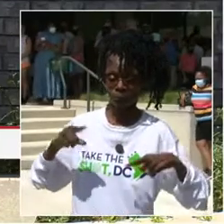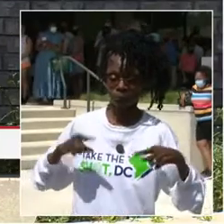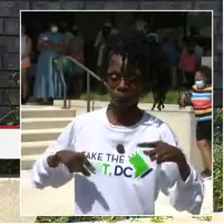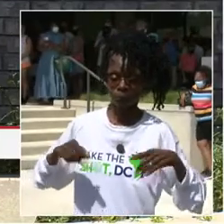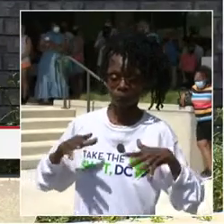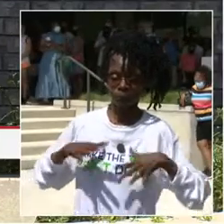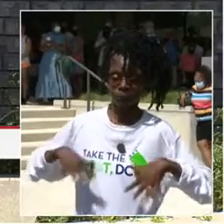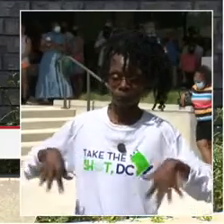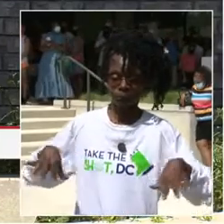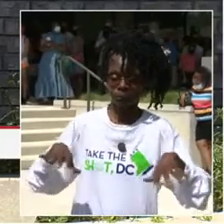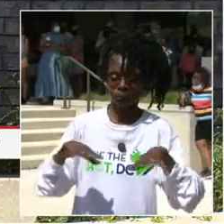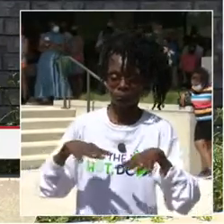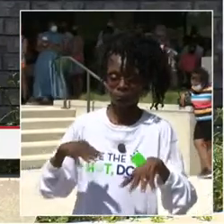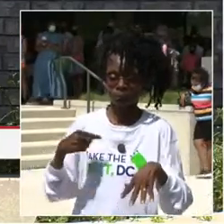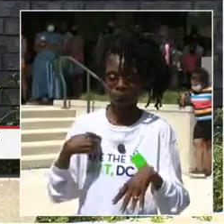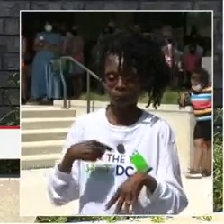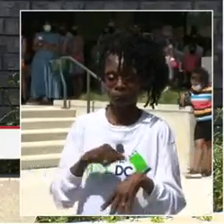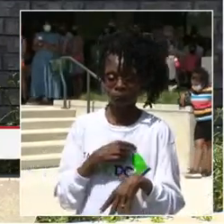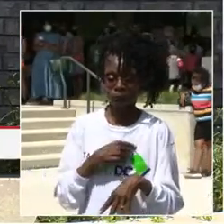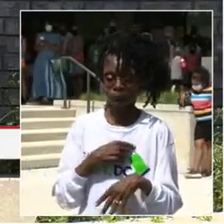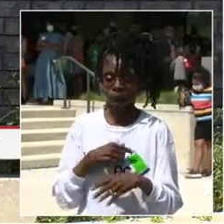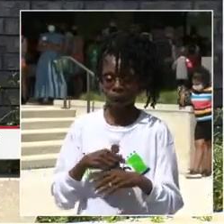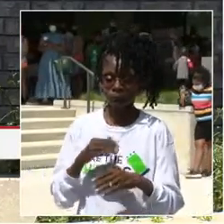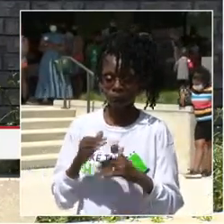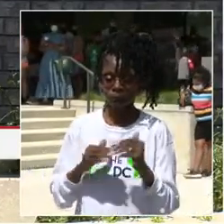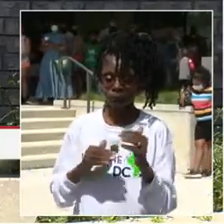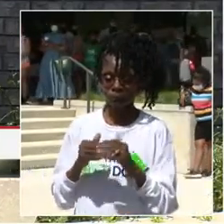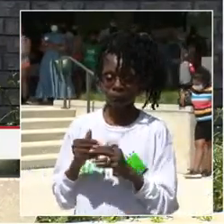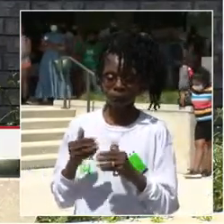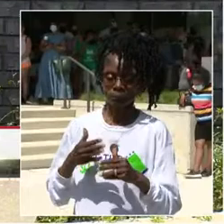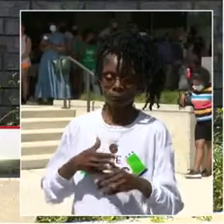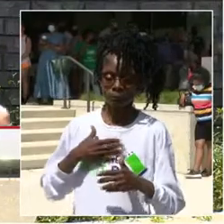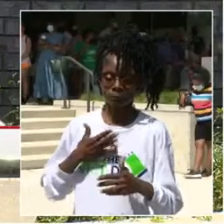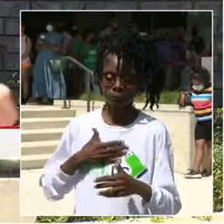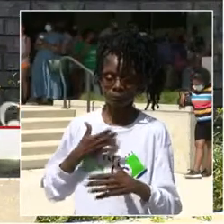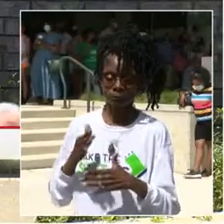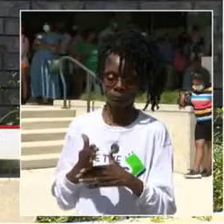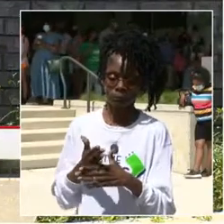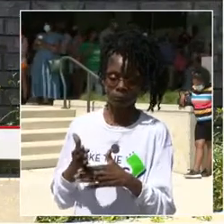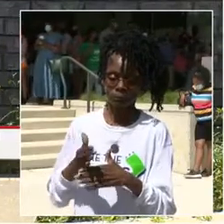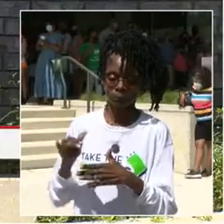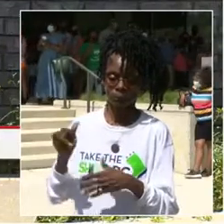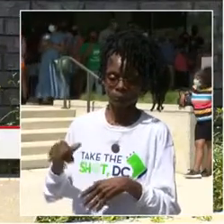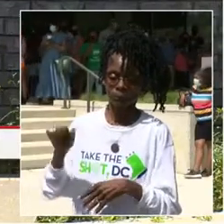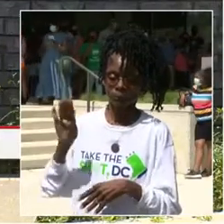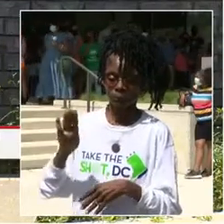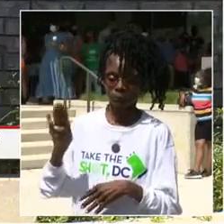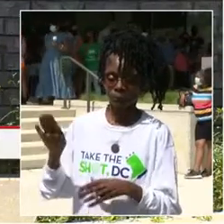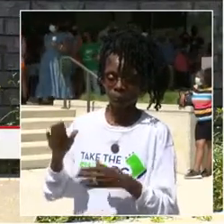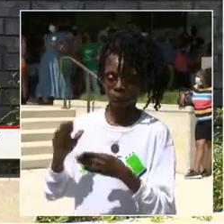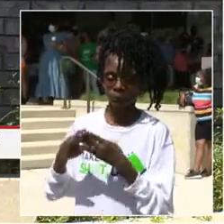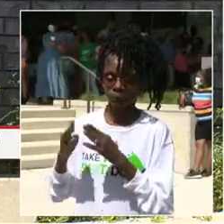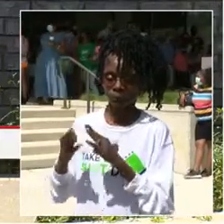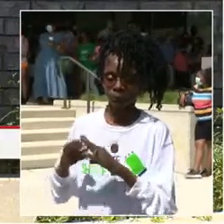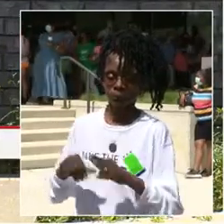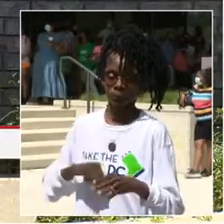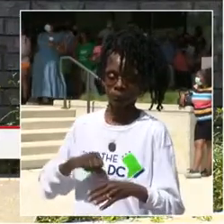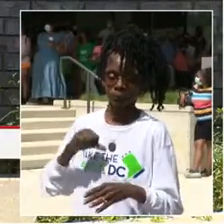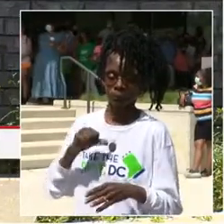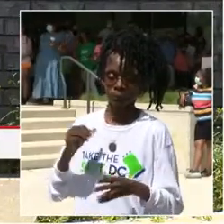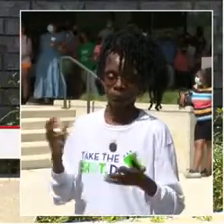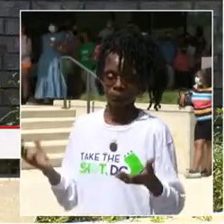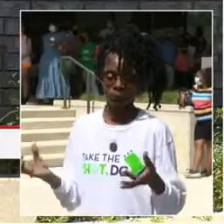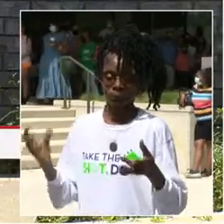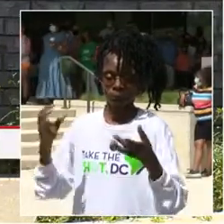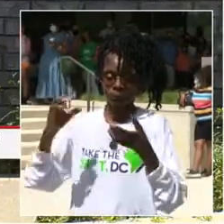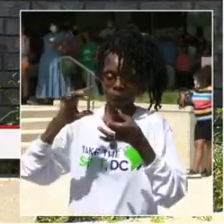And we are excited to share that pride with the Banneker community pride and to connect into a greater community together. Shaw is